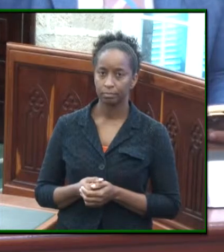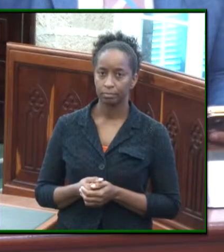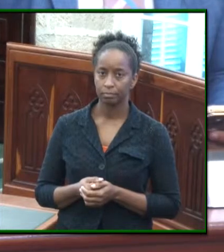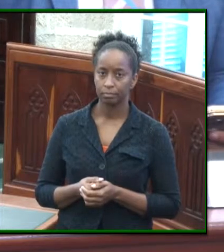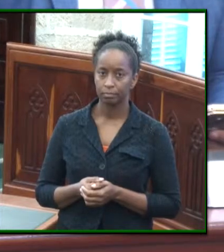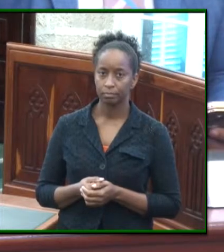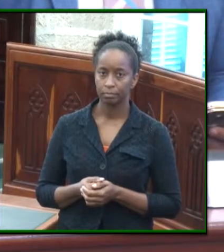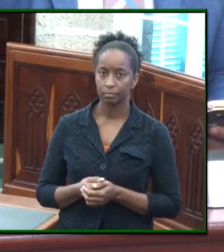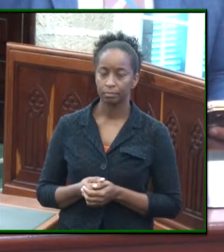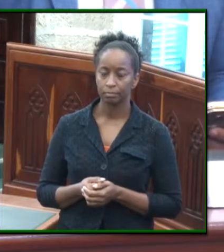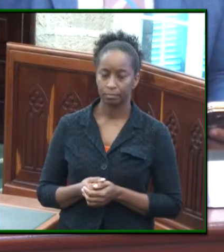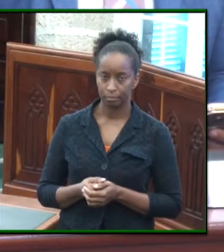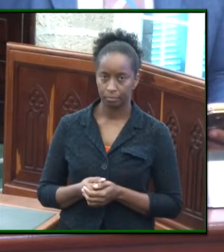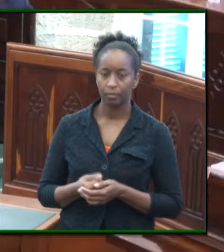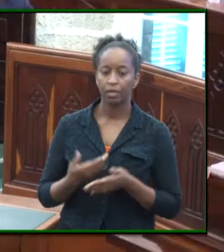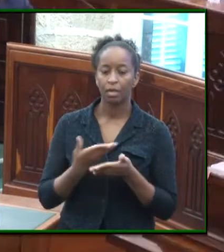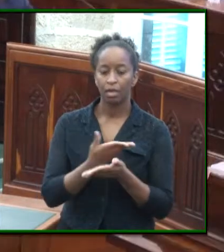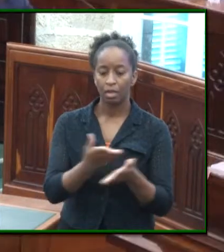court, sorry.